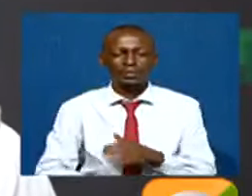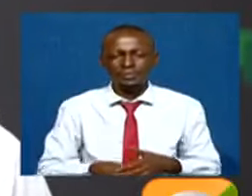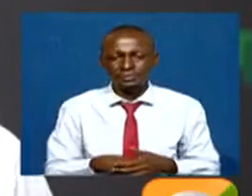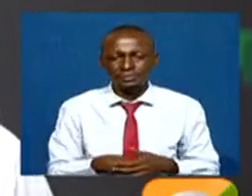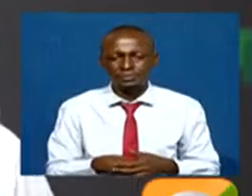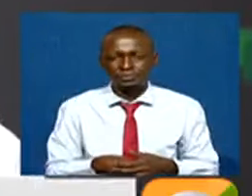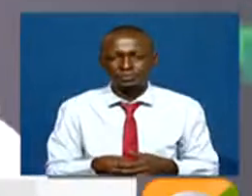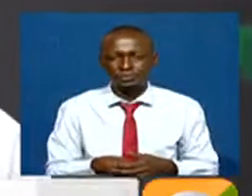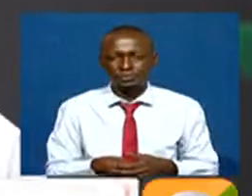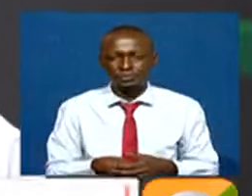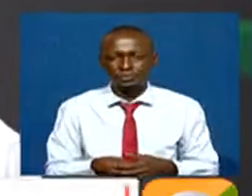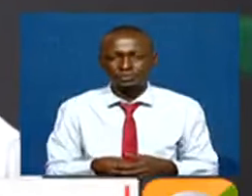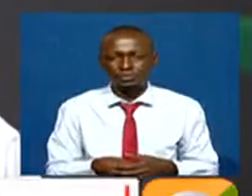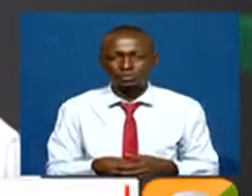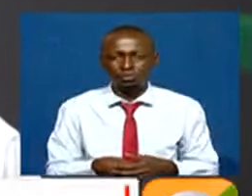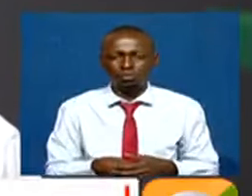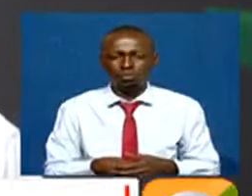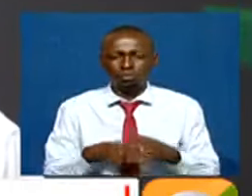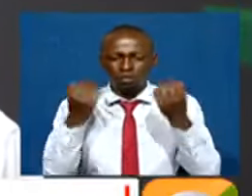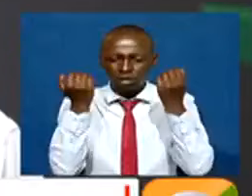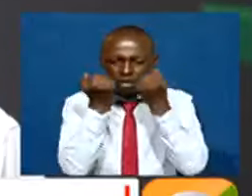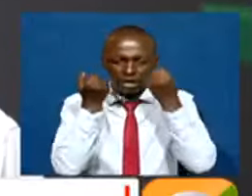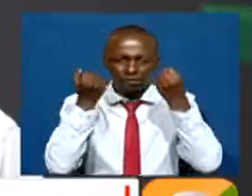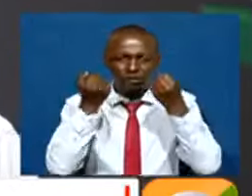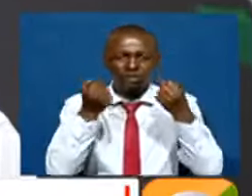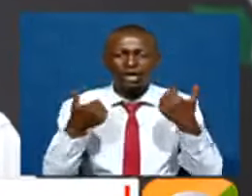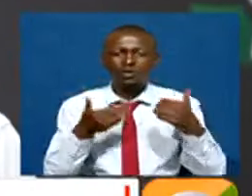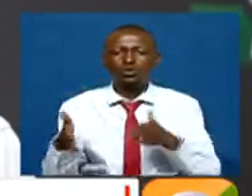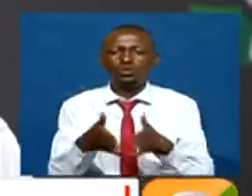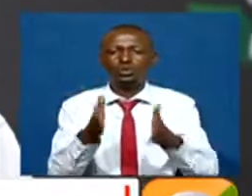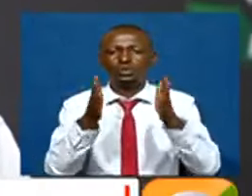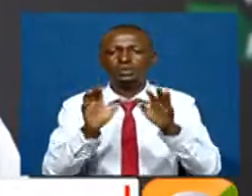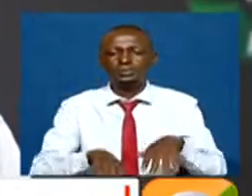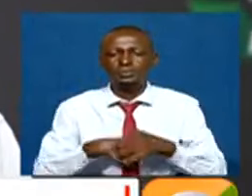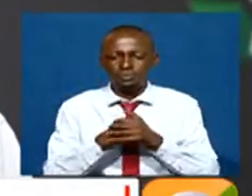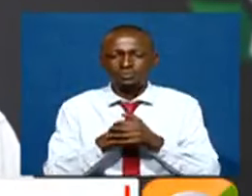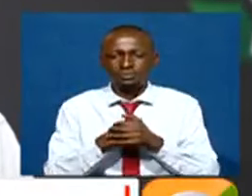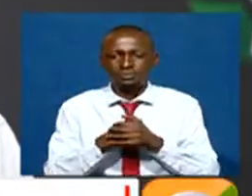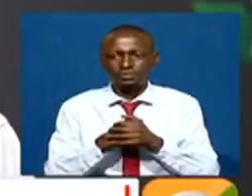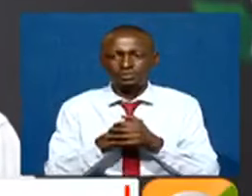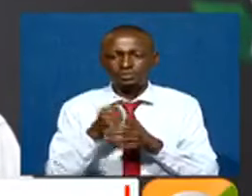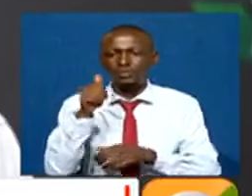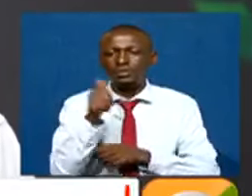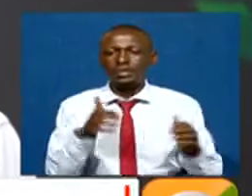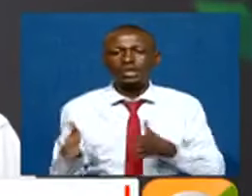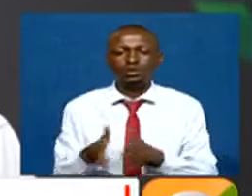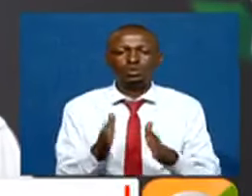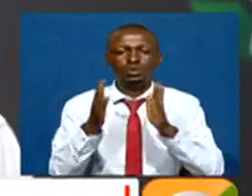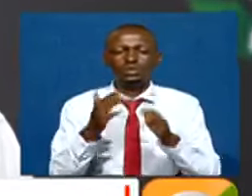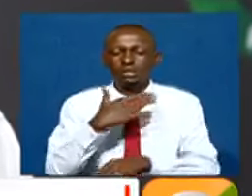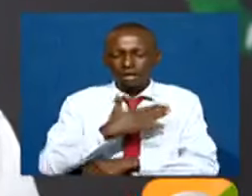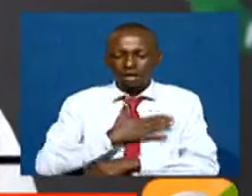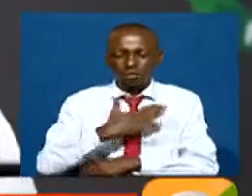chances. Ivory Coast had only the ball. They had only one goal chance. All other chances was only on our